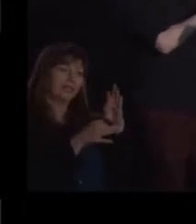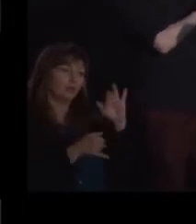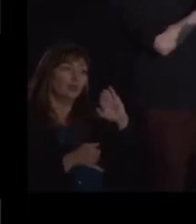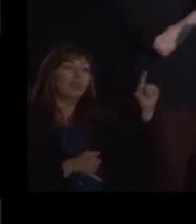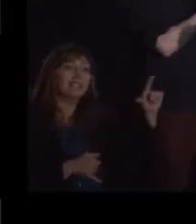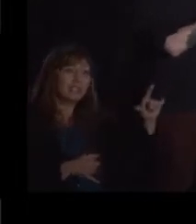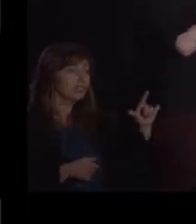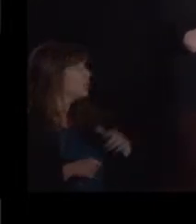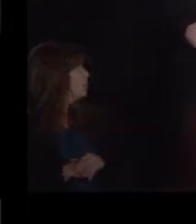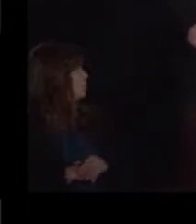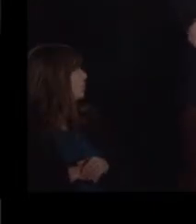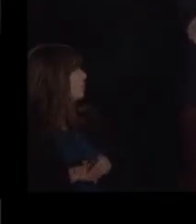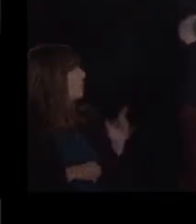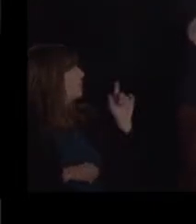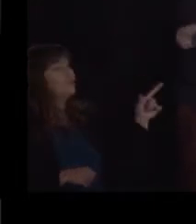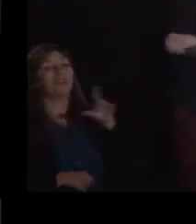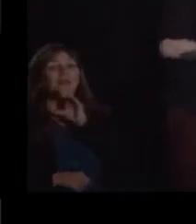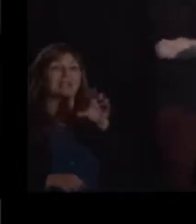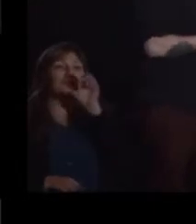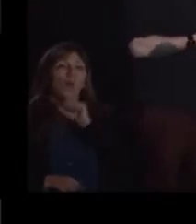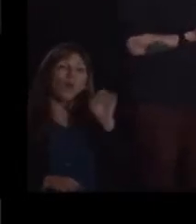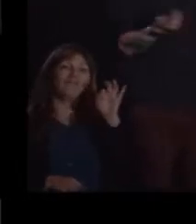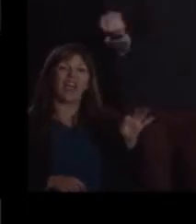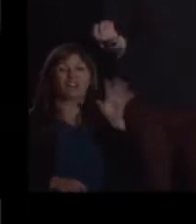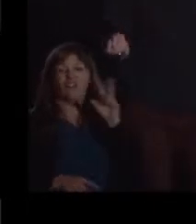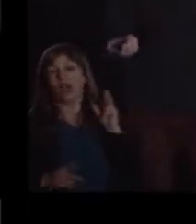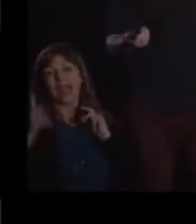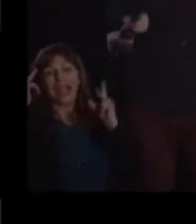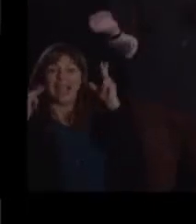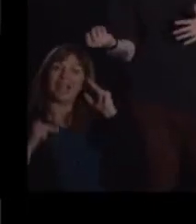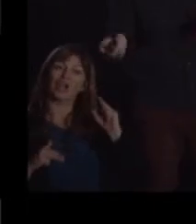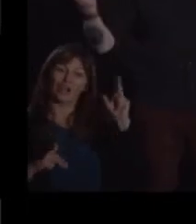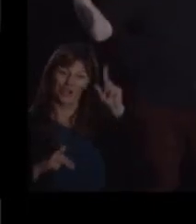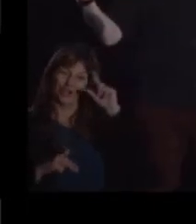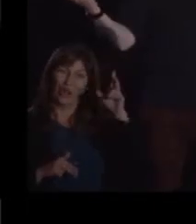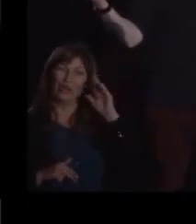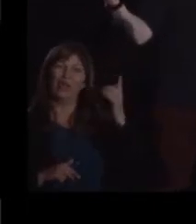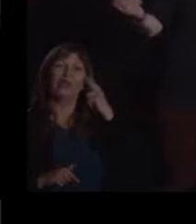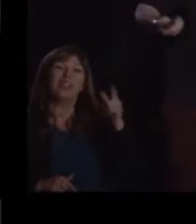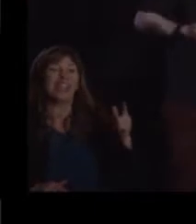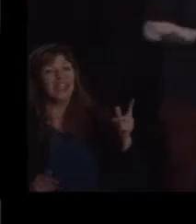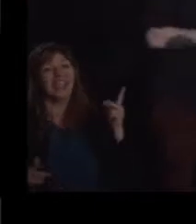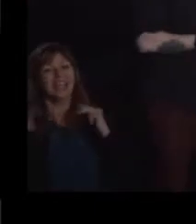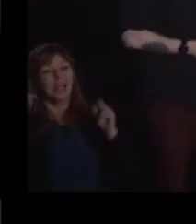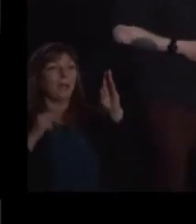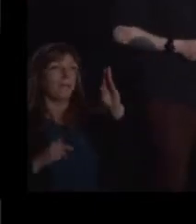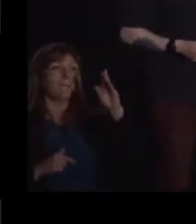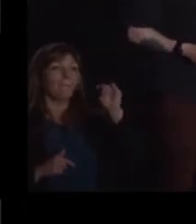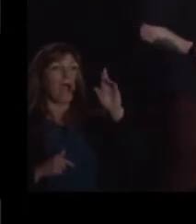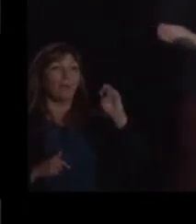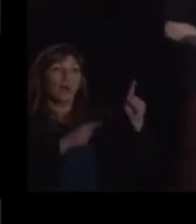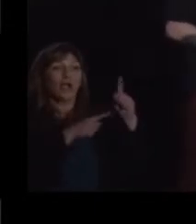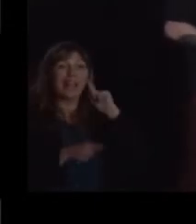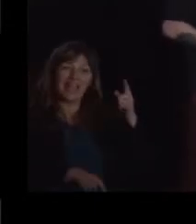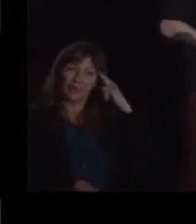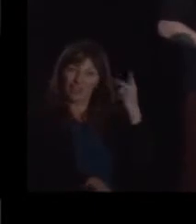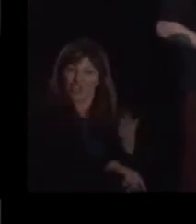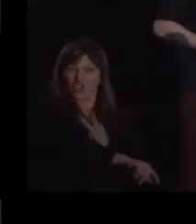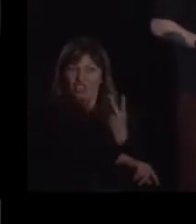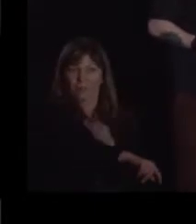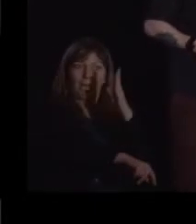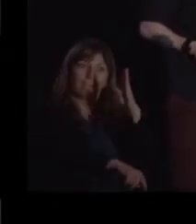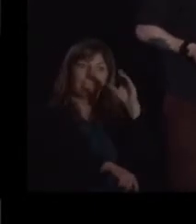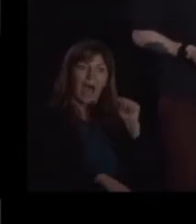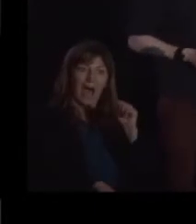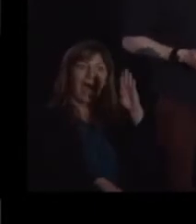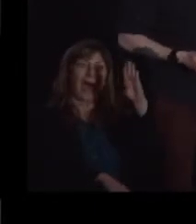all based on a barber shop, like old fashioned barber's thing, because barber chic, brilliant pun, why not? I liked